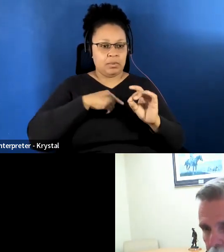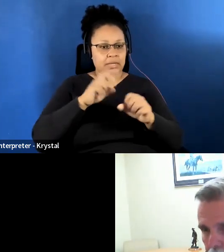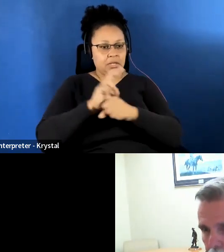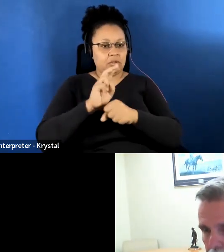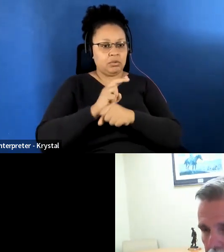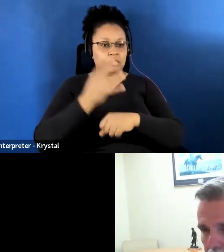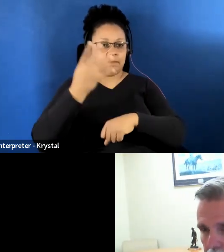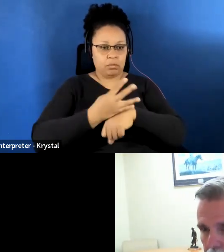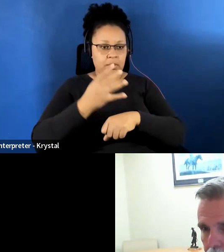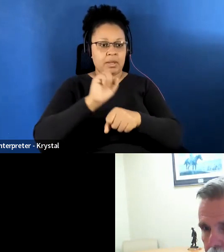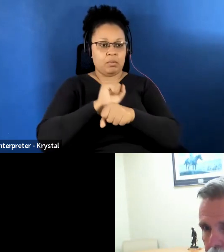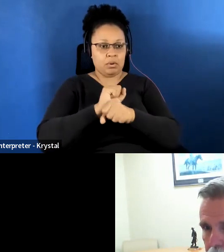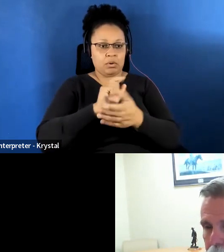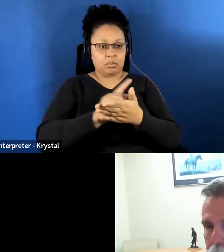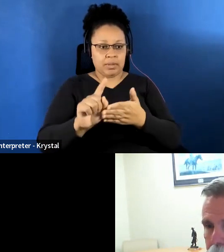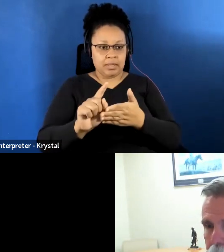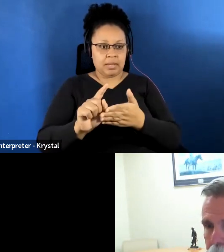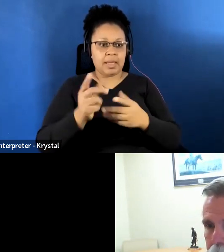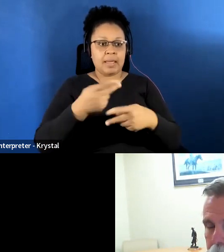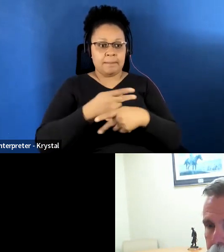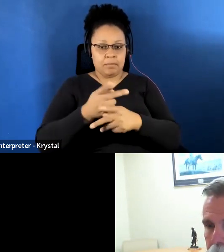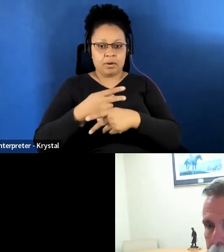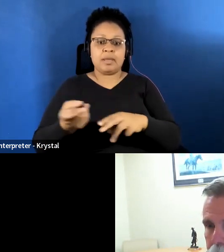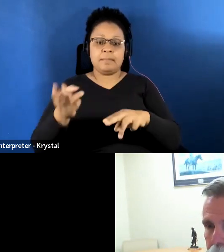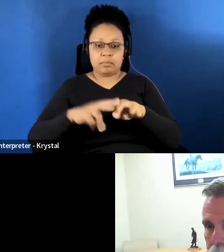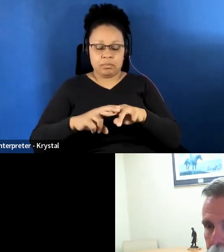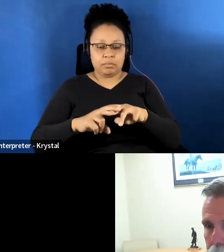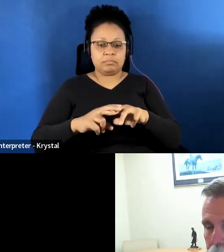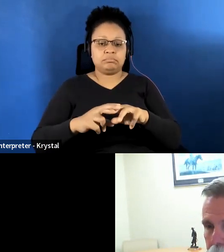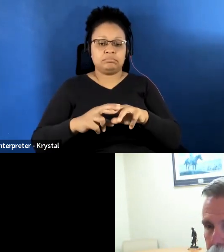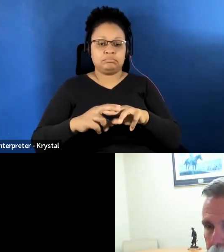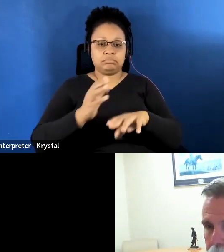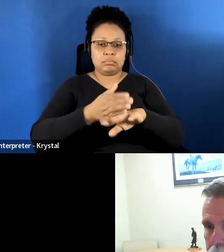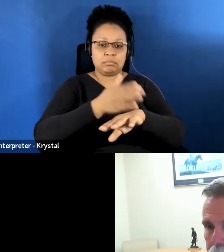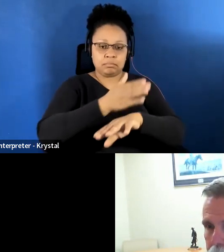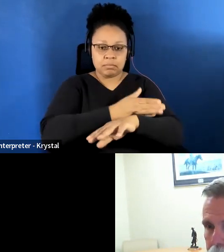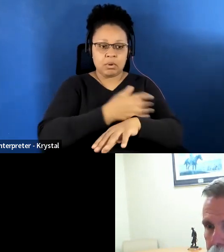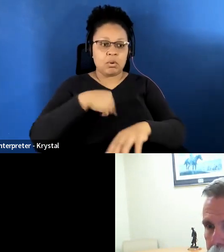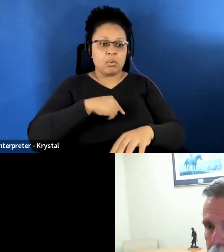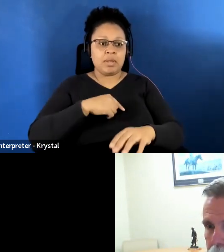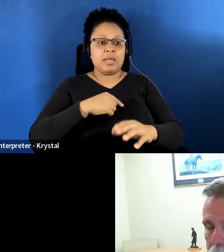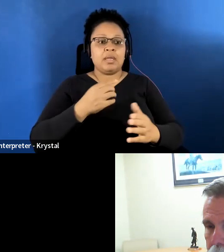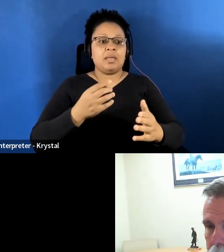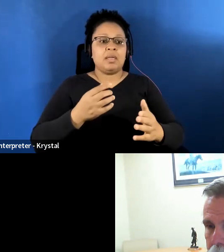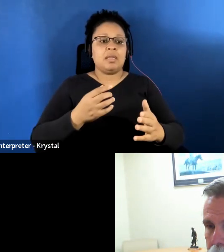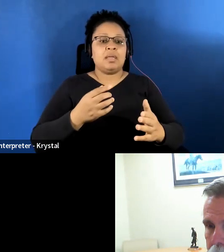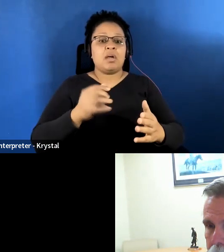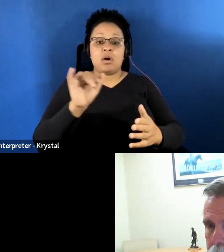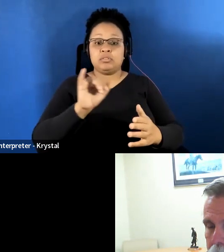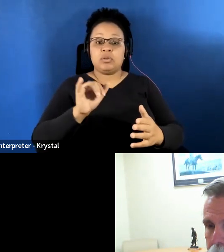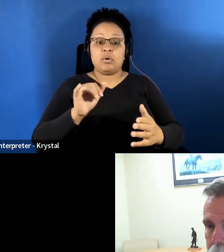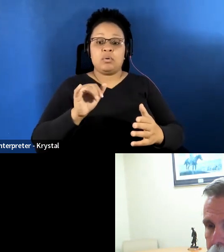a 4-day work week and productivity has improved. We also acknowledge every state and federal